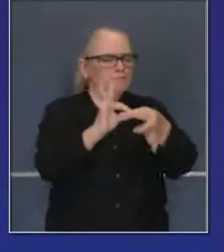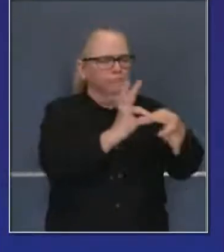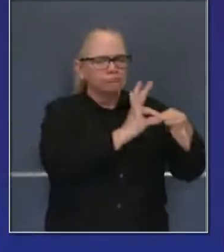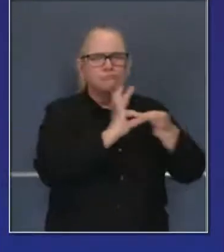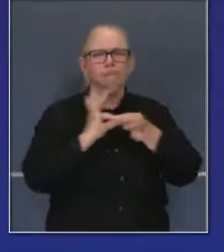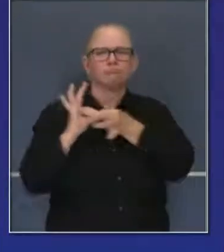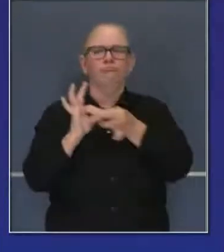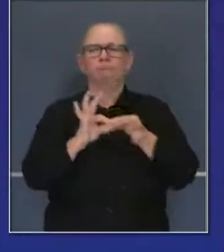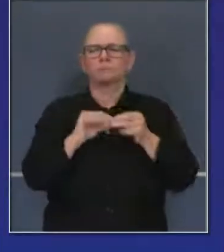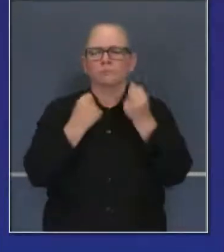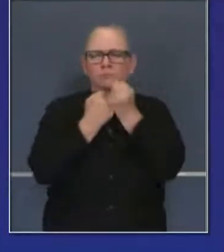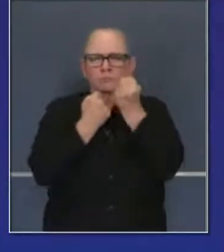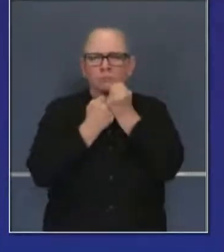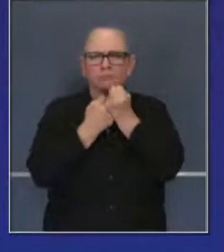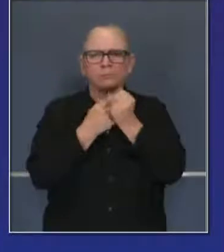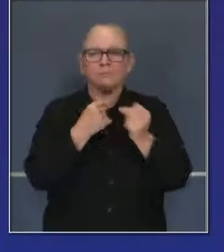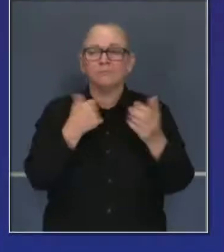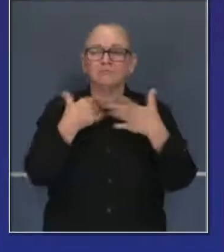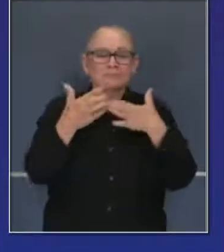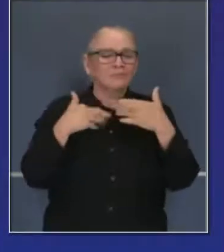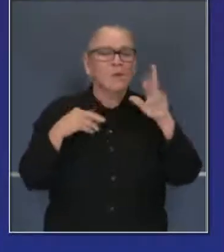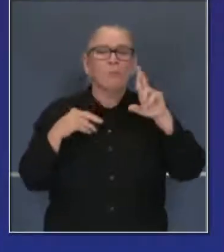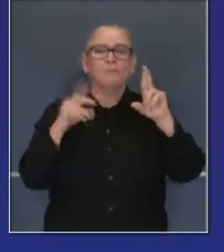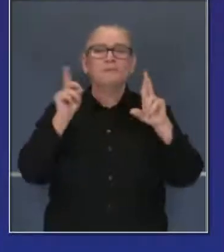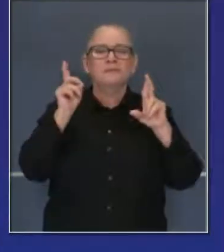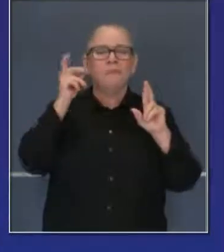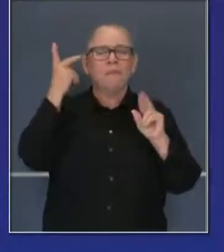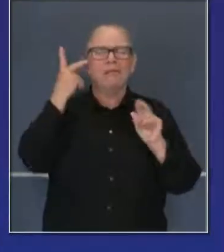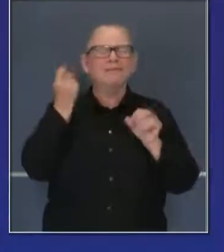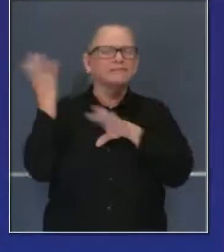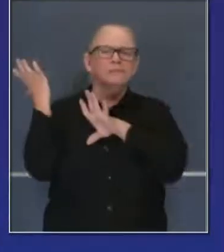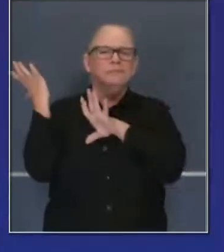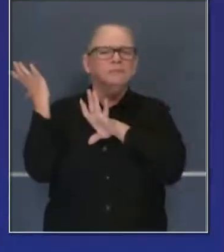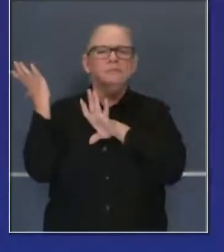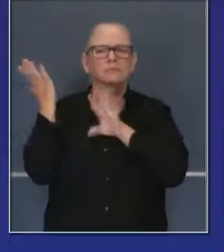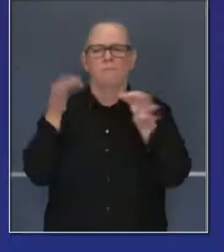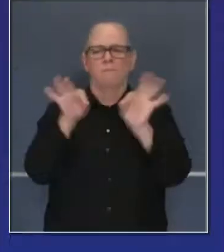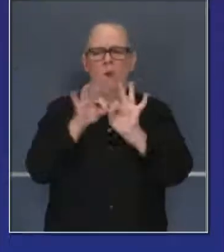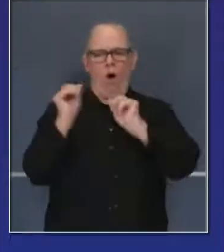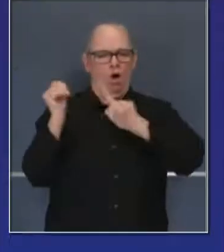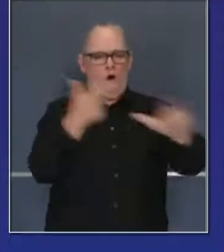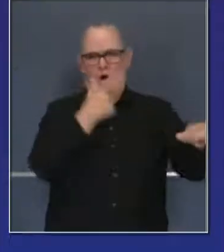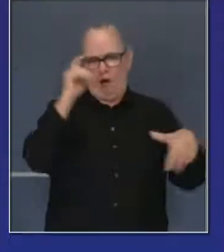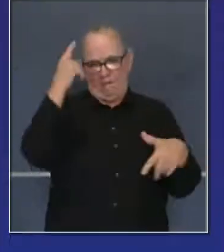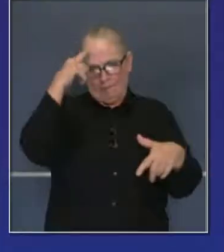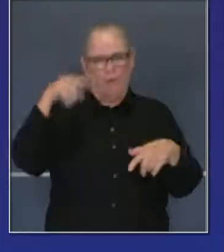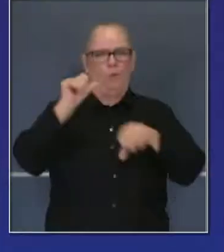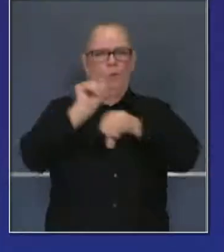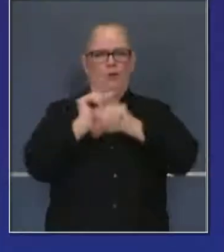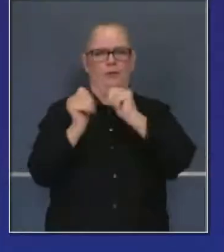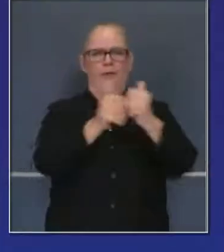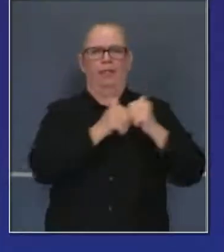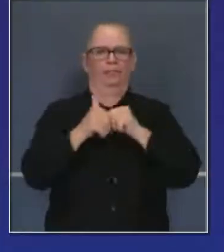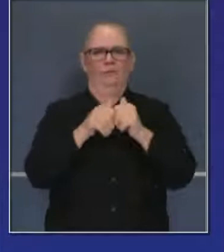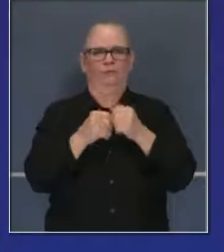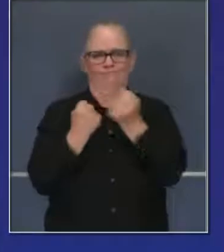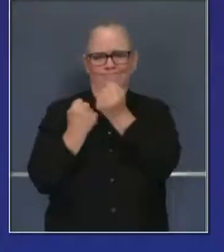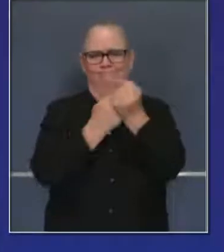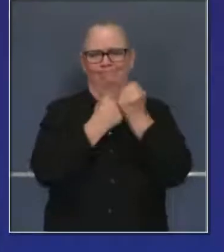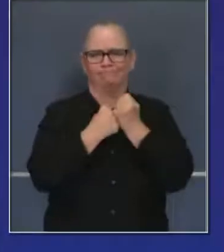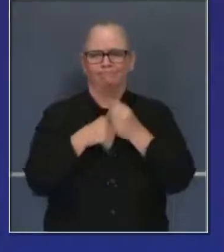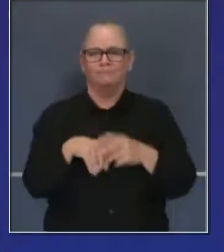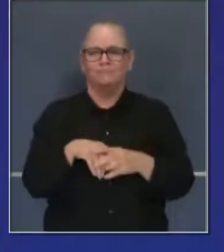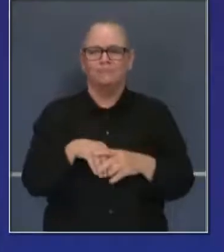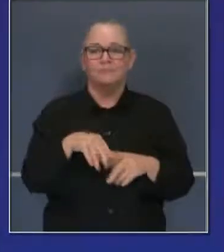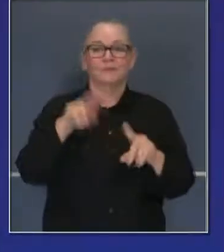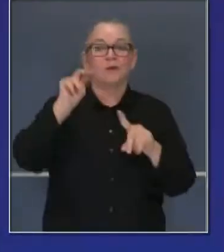states along the West Coast and places like Texas, but includes New Jersey Governor Murphy picked up the phone and he